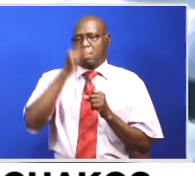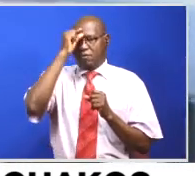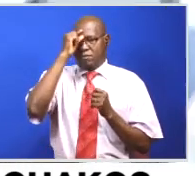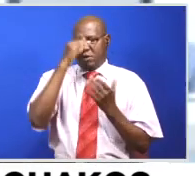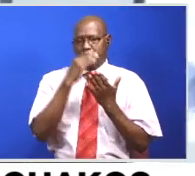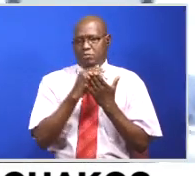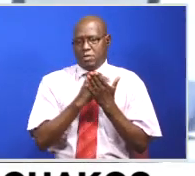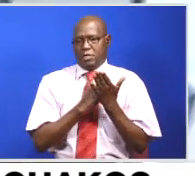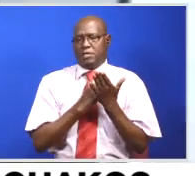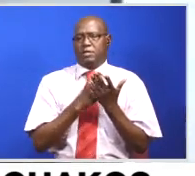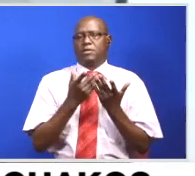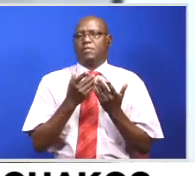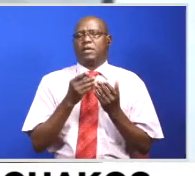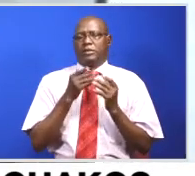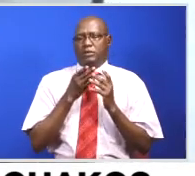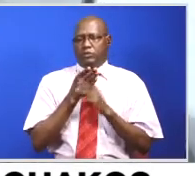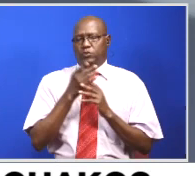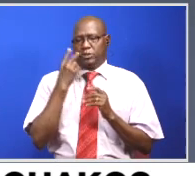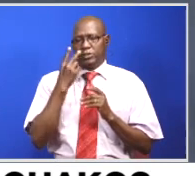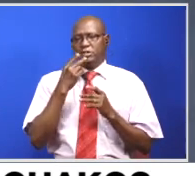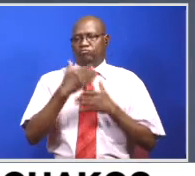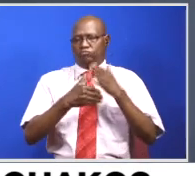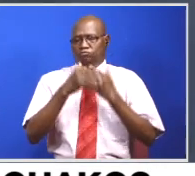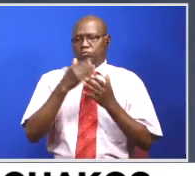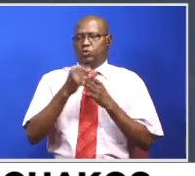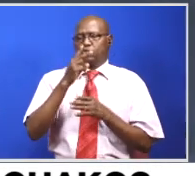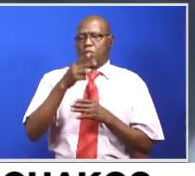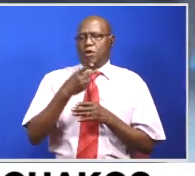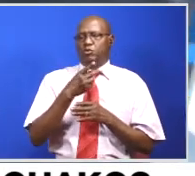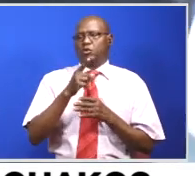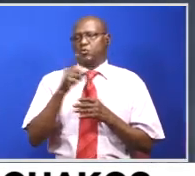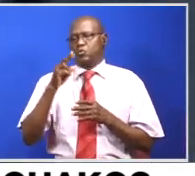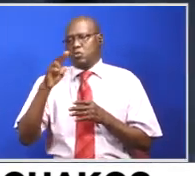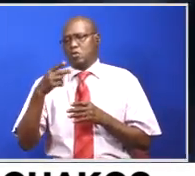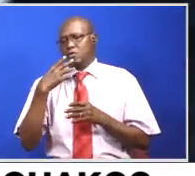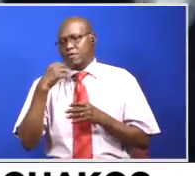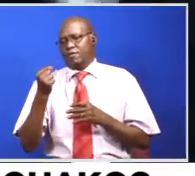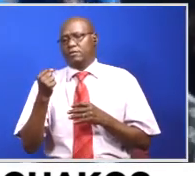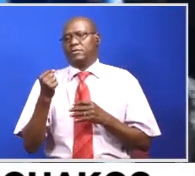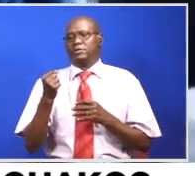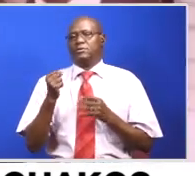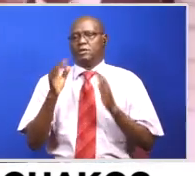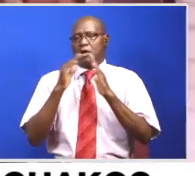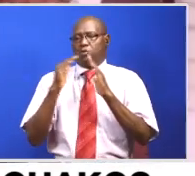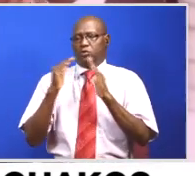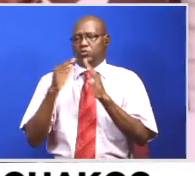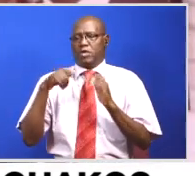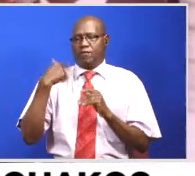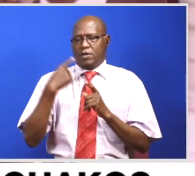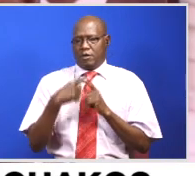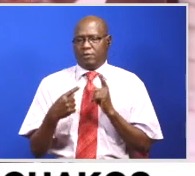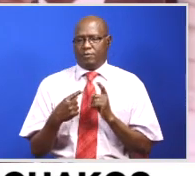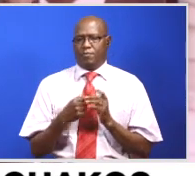housing facilities by seeing through the construction of 2,000 to 2,500 housing units each year. Ni mradi